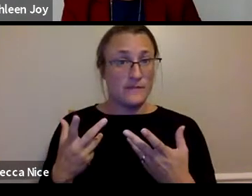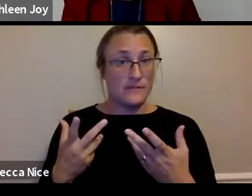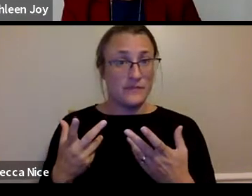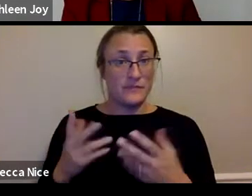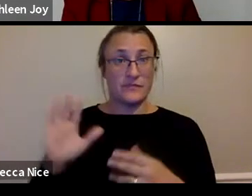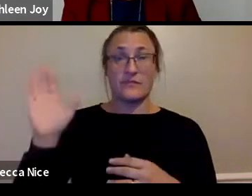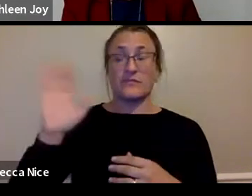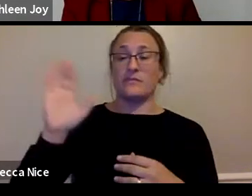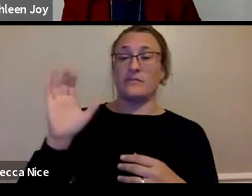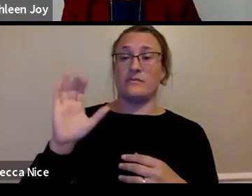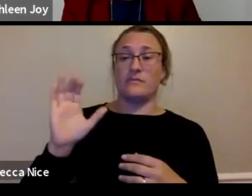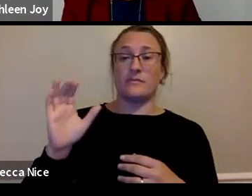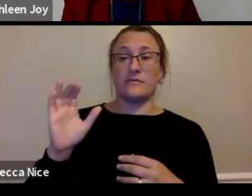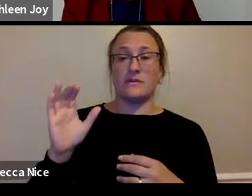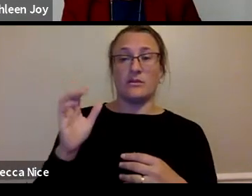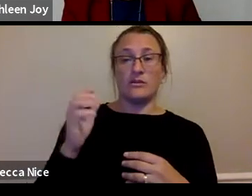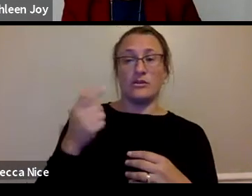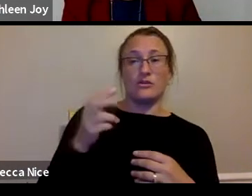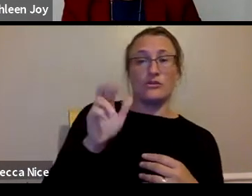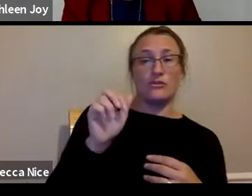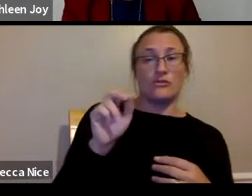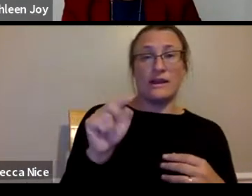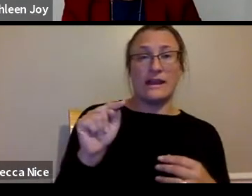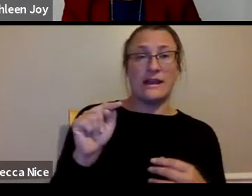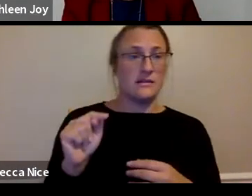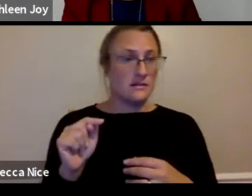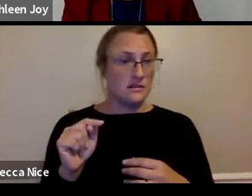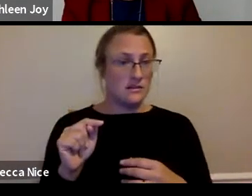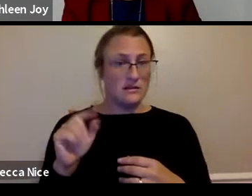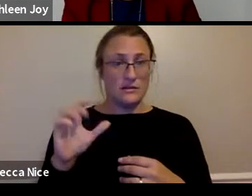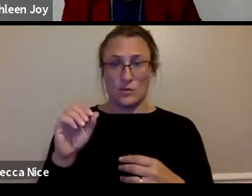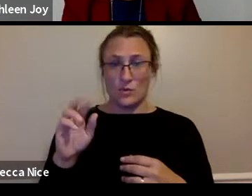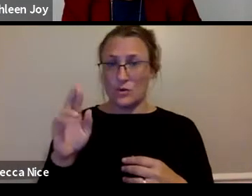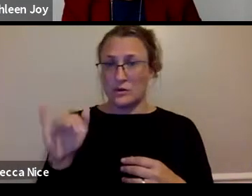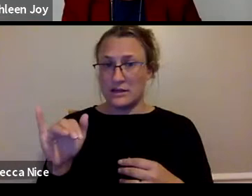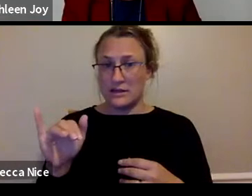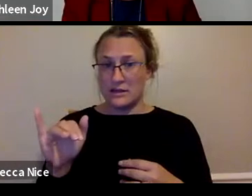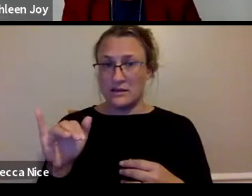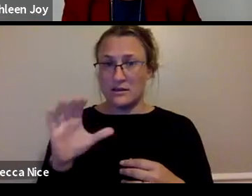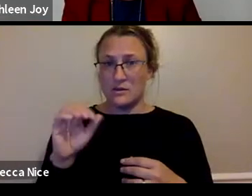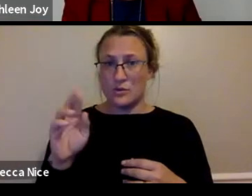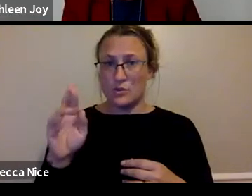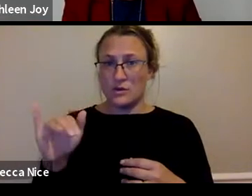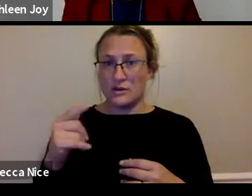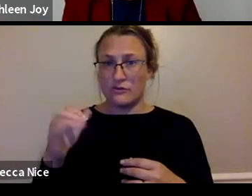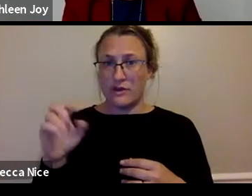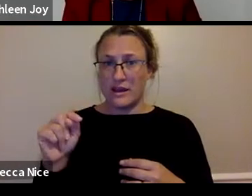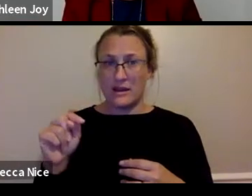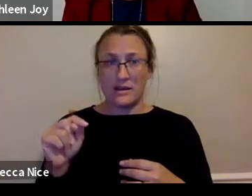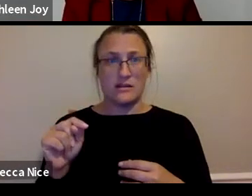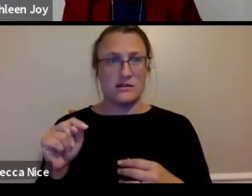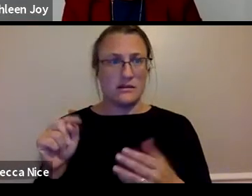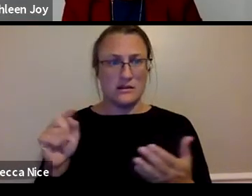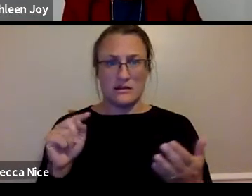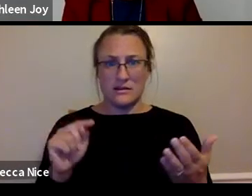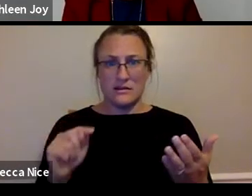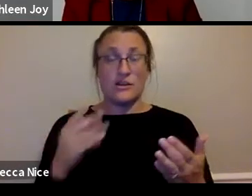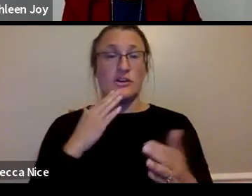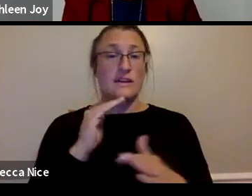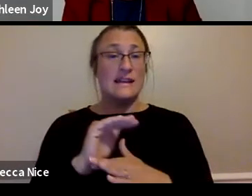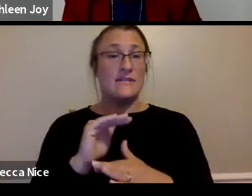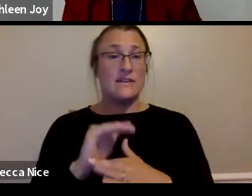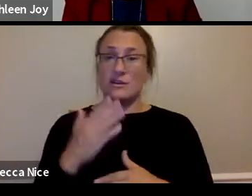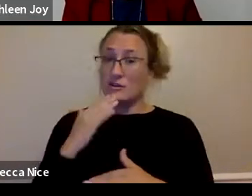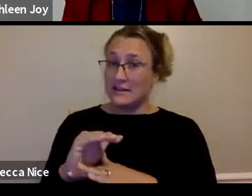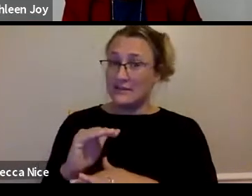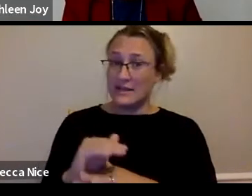is here. This is Corey Grant. Corey Grant. Yes. Good evening, all. Good